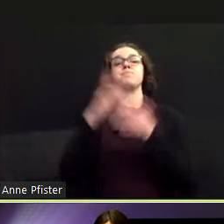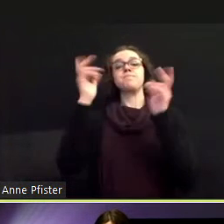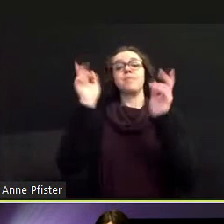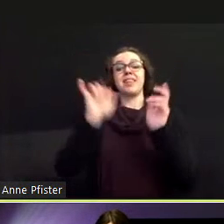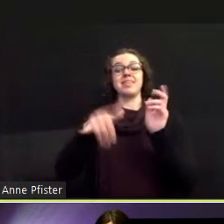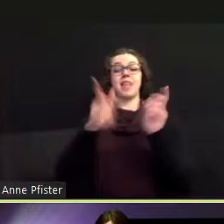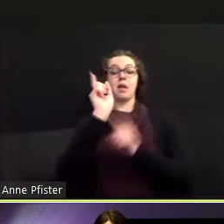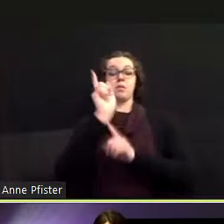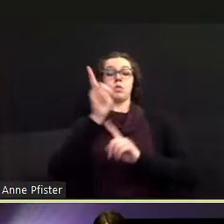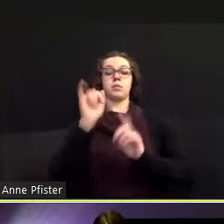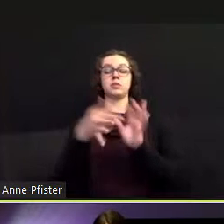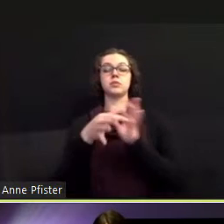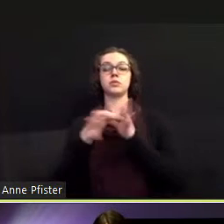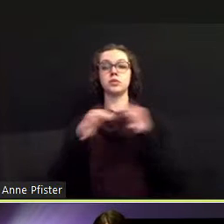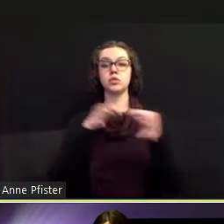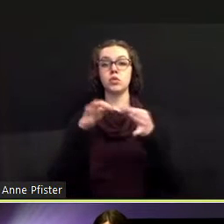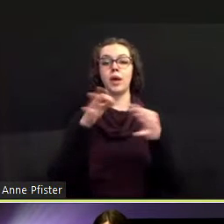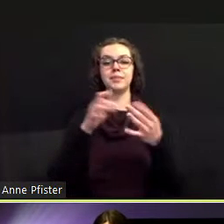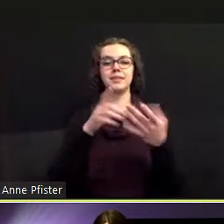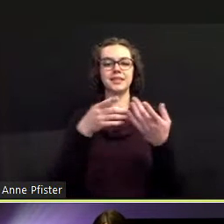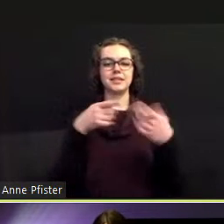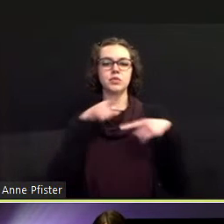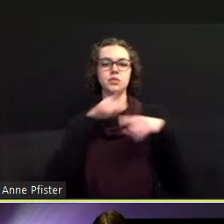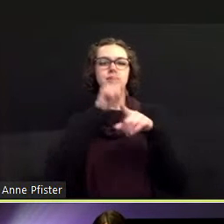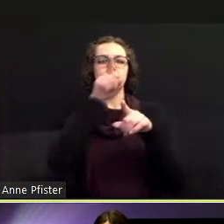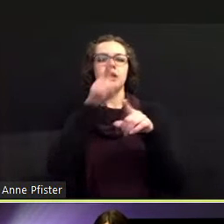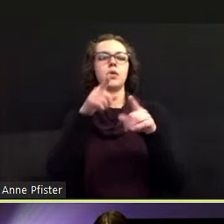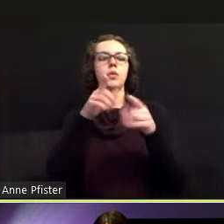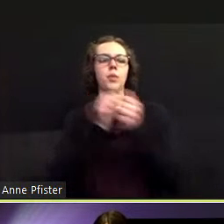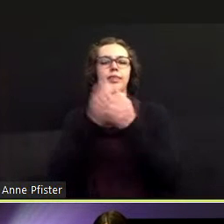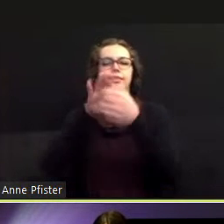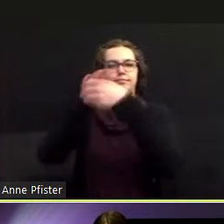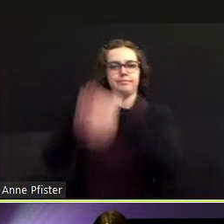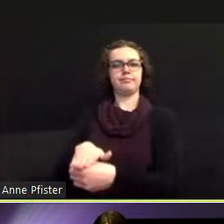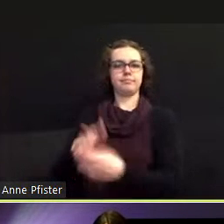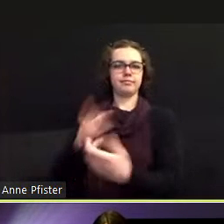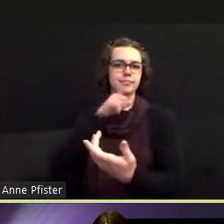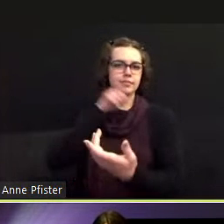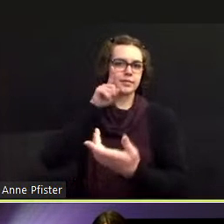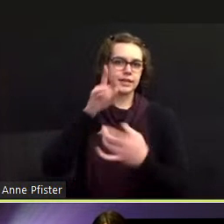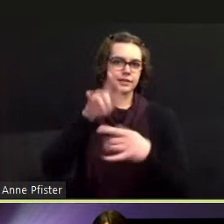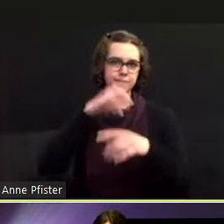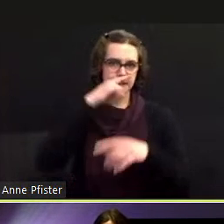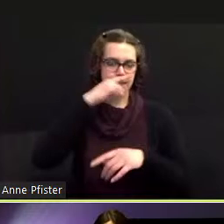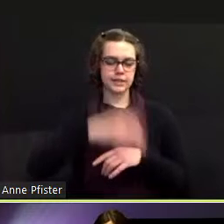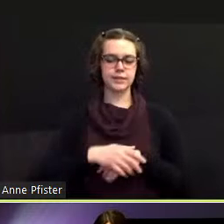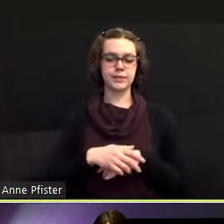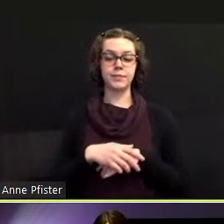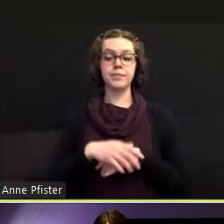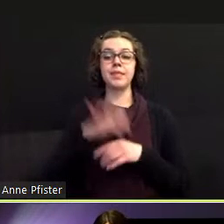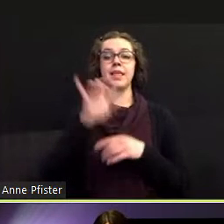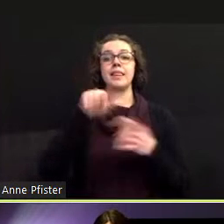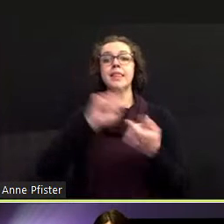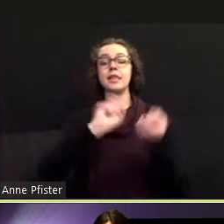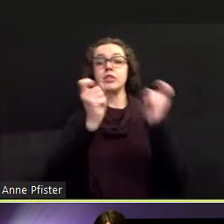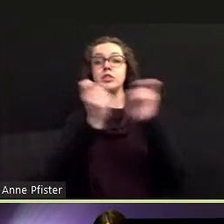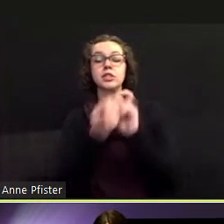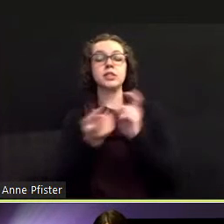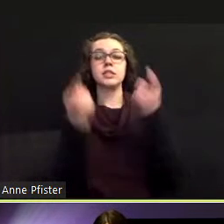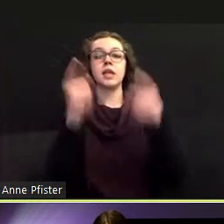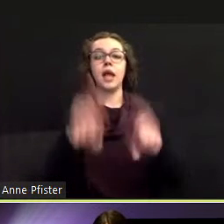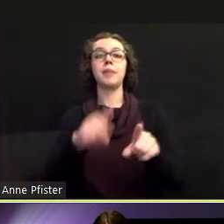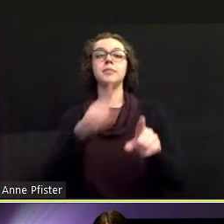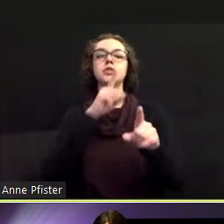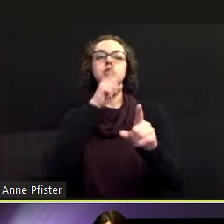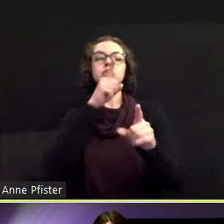parallel dissemination and decimation. These demographic shifts in signing access relate to shifts in academic framing of sign